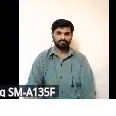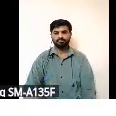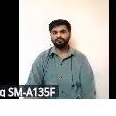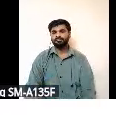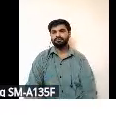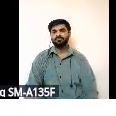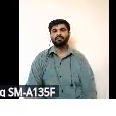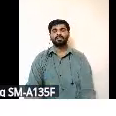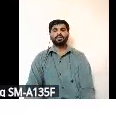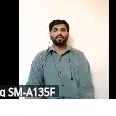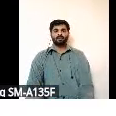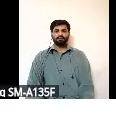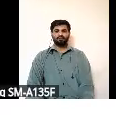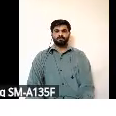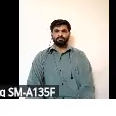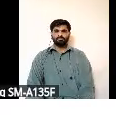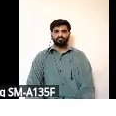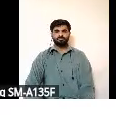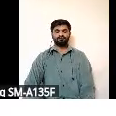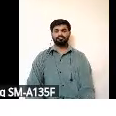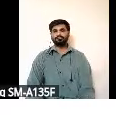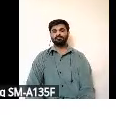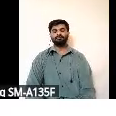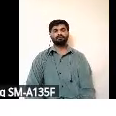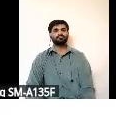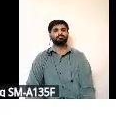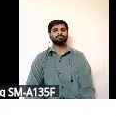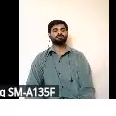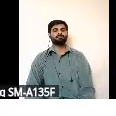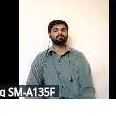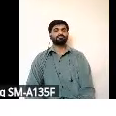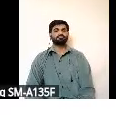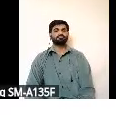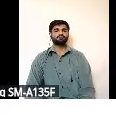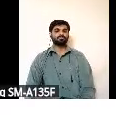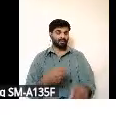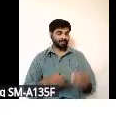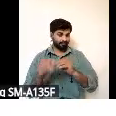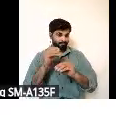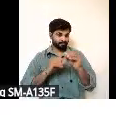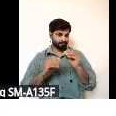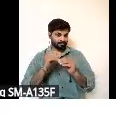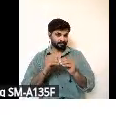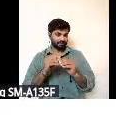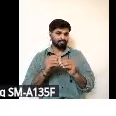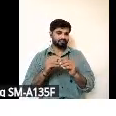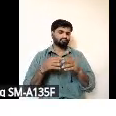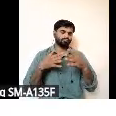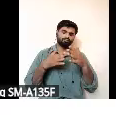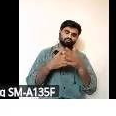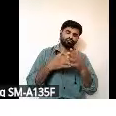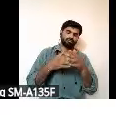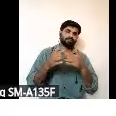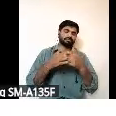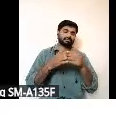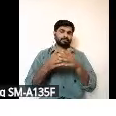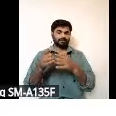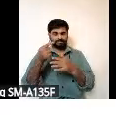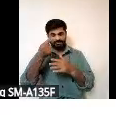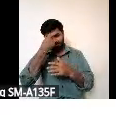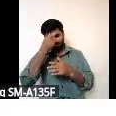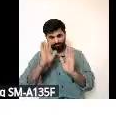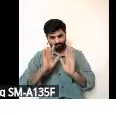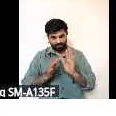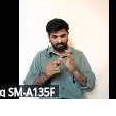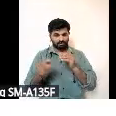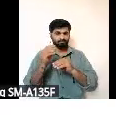You're audible. Yeah. Okay. So, as Pratik mentioned, the census that's going to happen in 20, the data is going to come